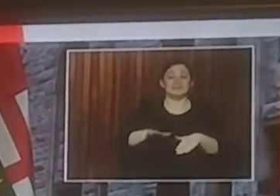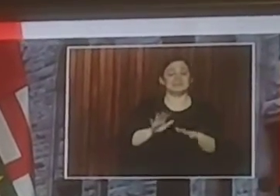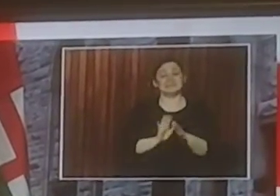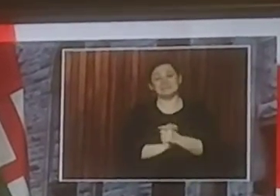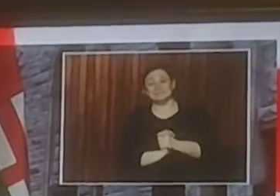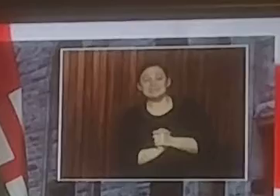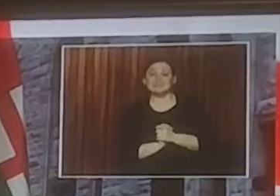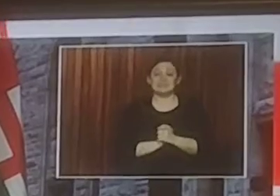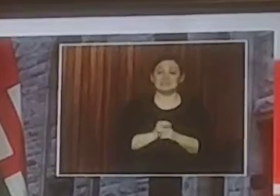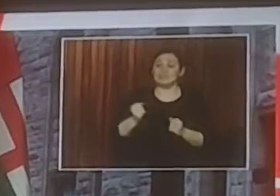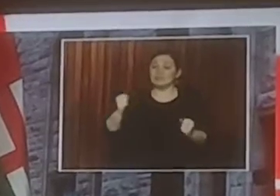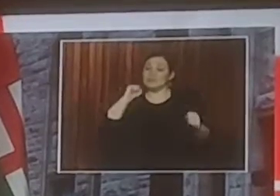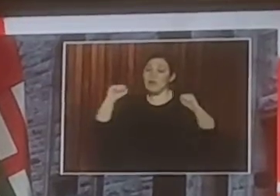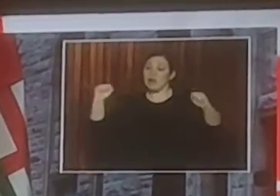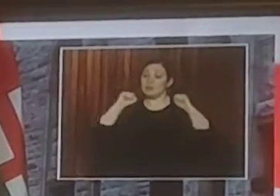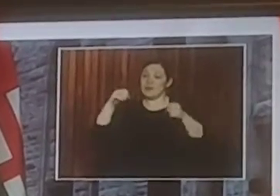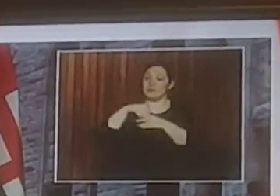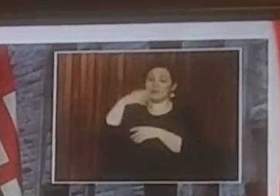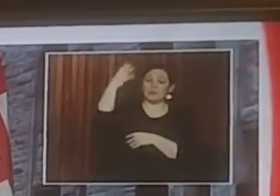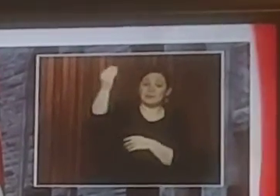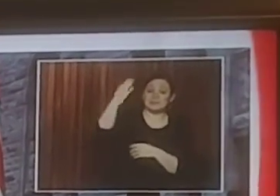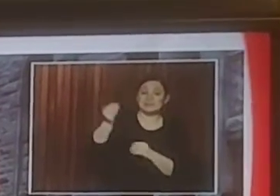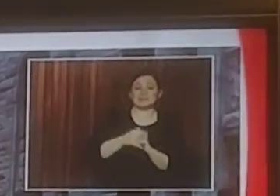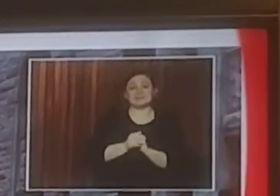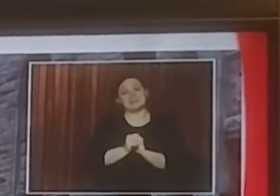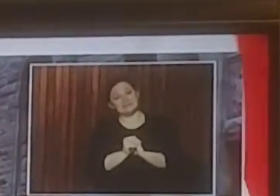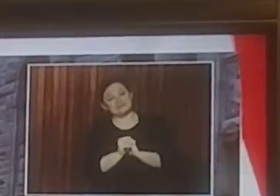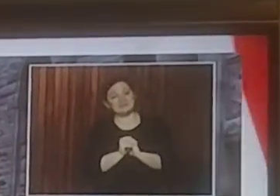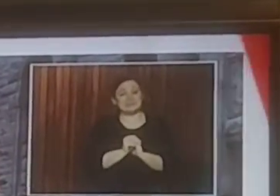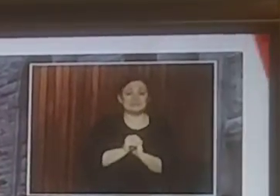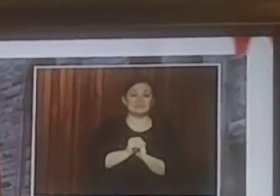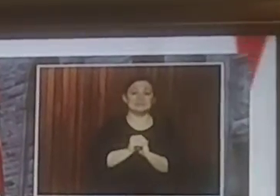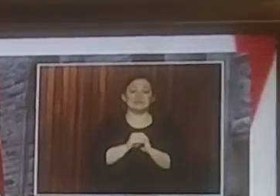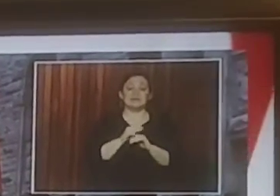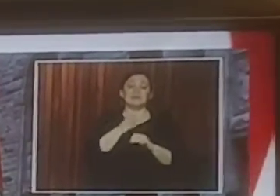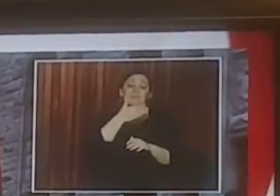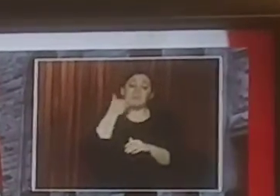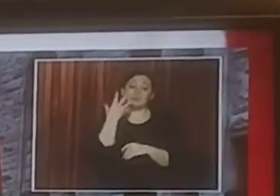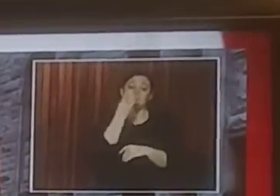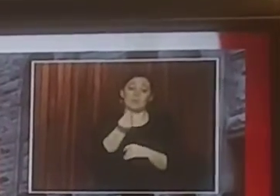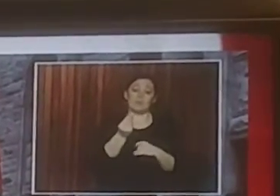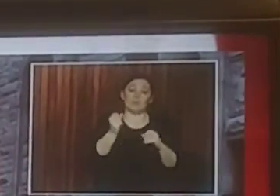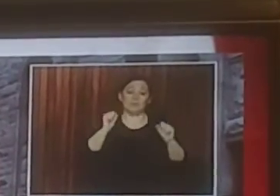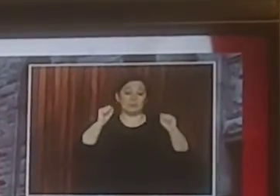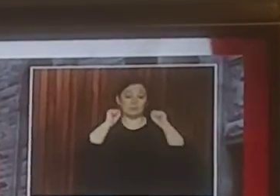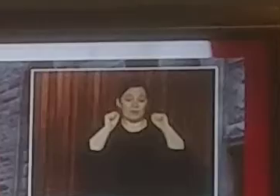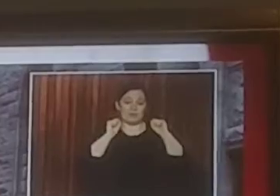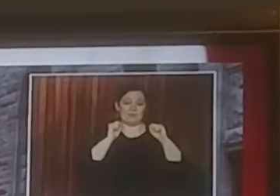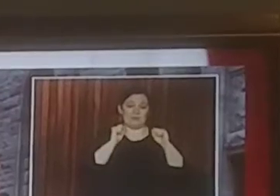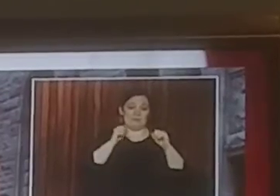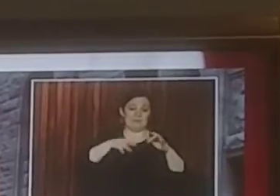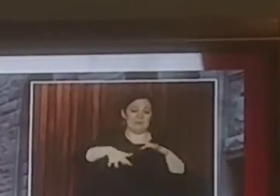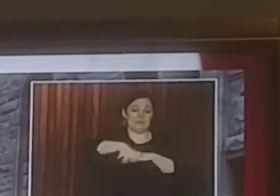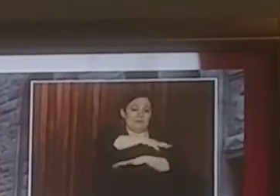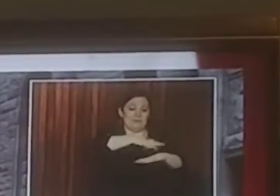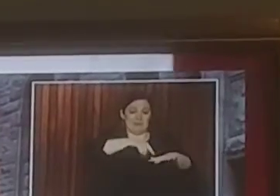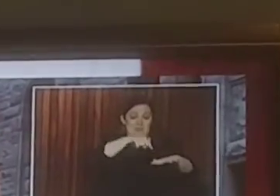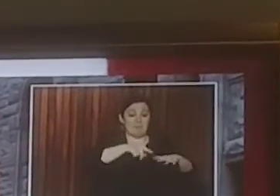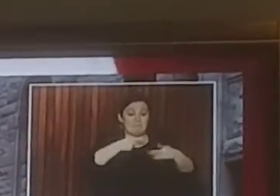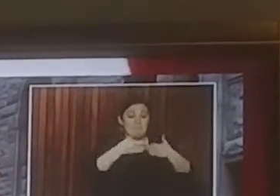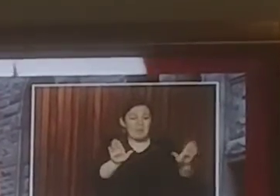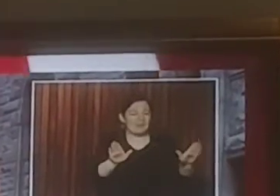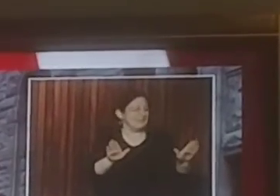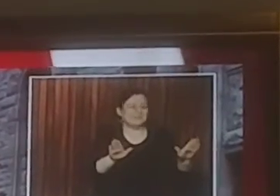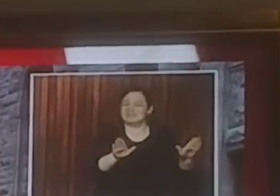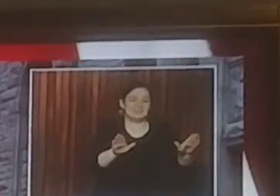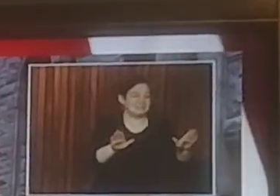need and you do it in a way that's safe. That means not going to public places that are heavily attended, not going out at prime times, pick some times